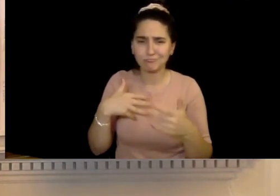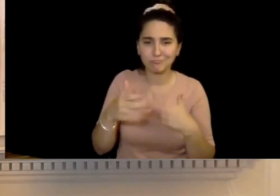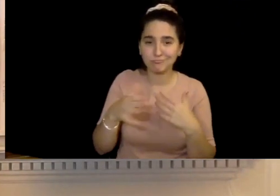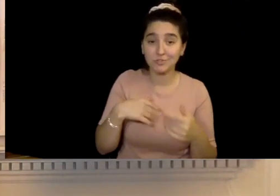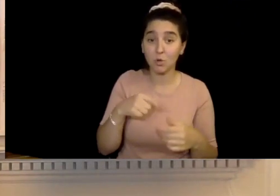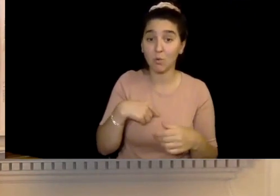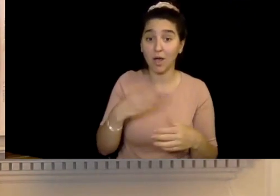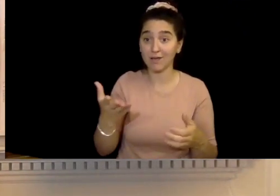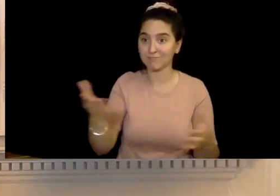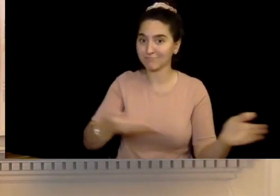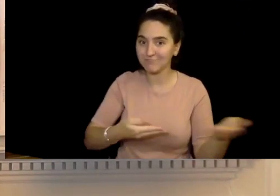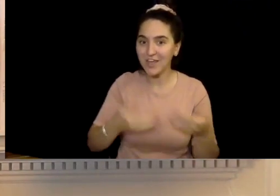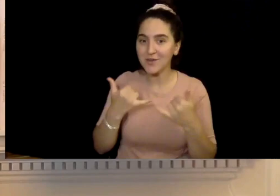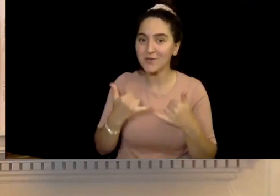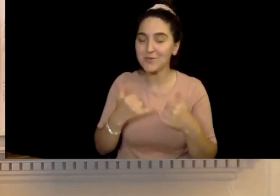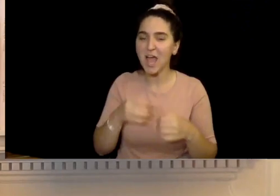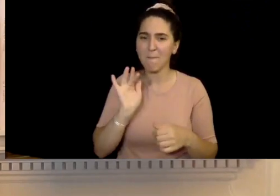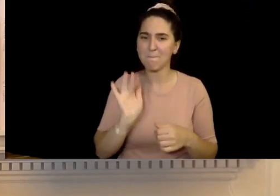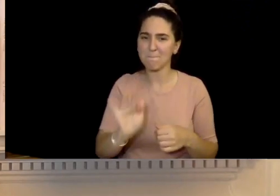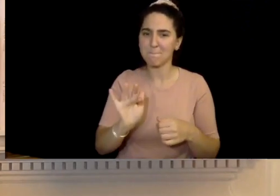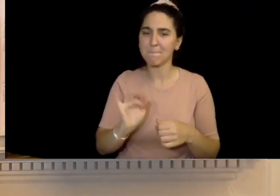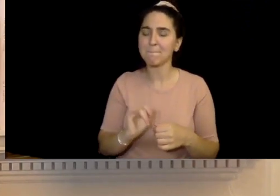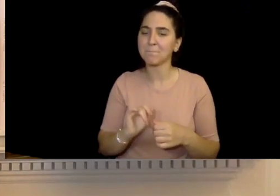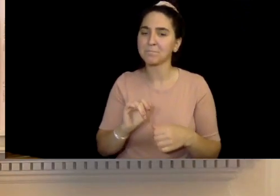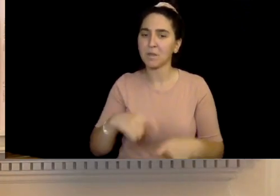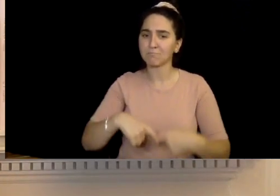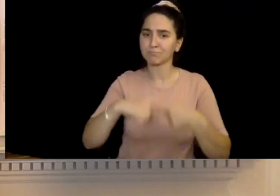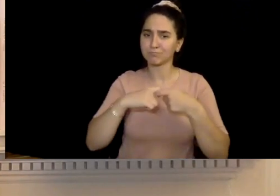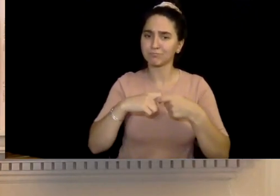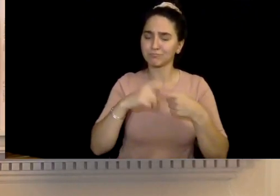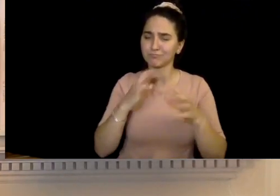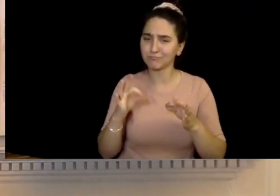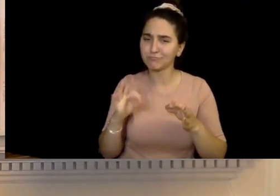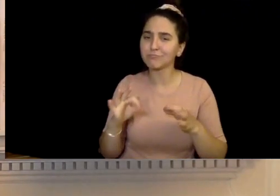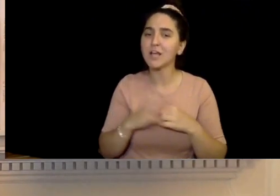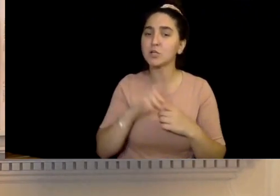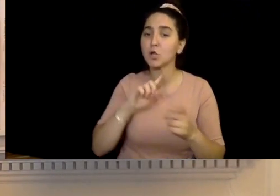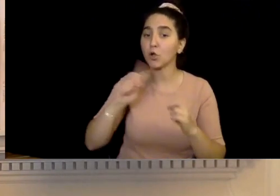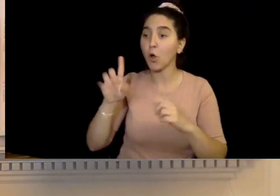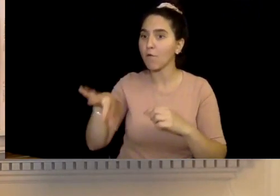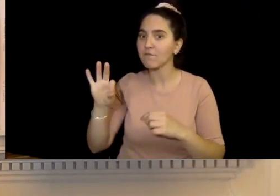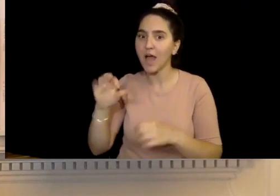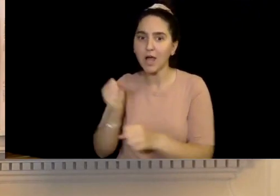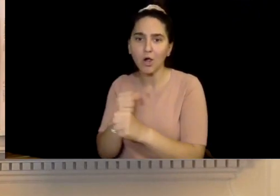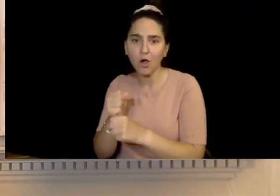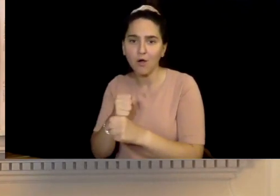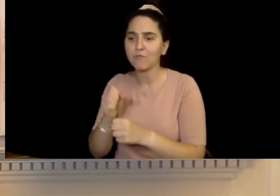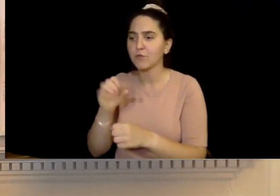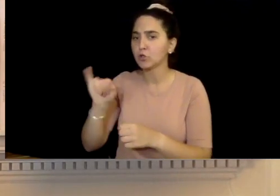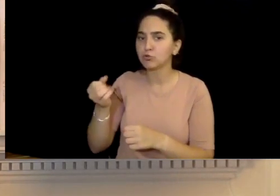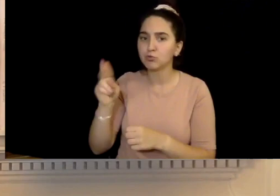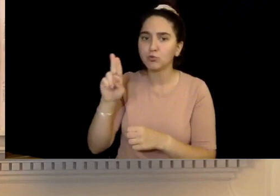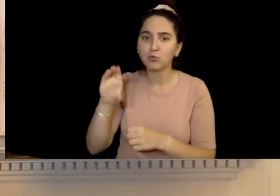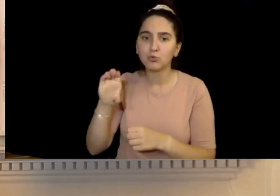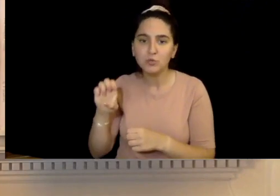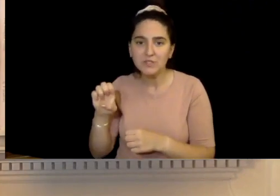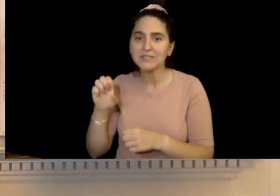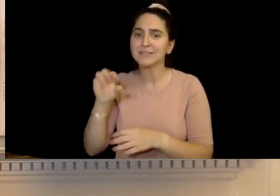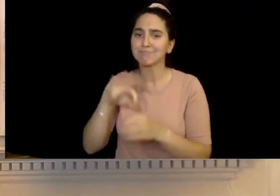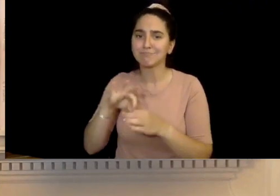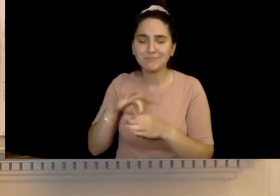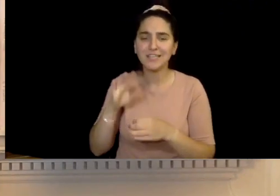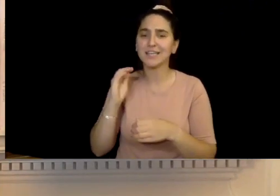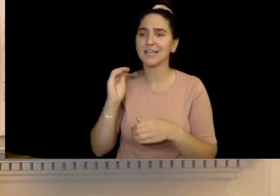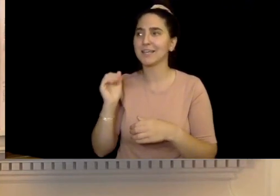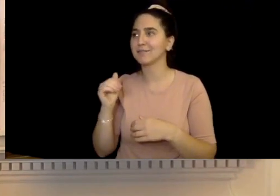and gather a beverage and bread of your choosing, be it Welch's or fermented grape juice, coffee or tea or tap